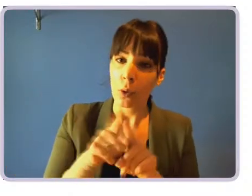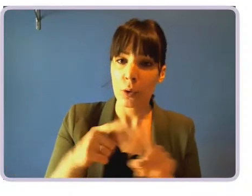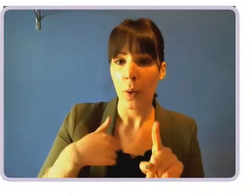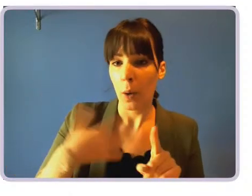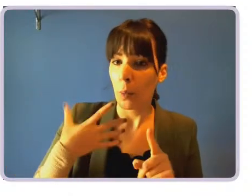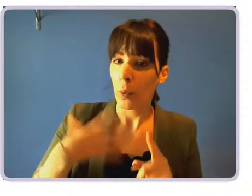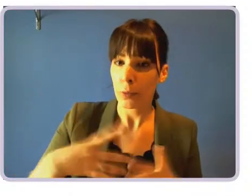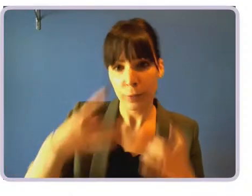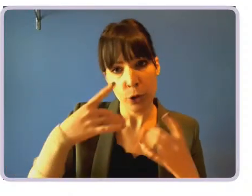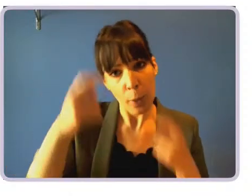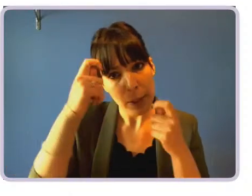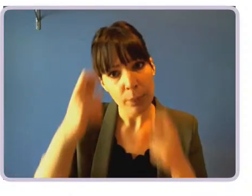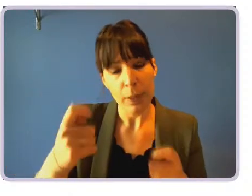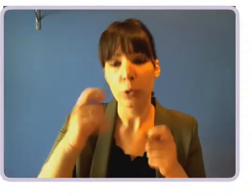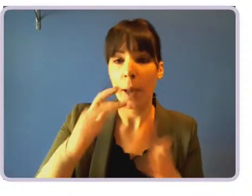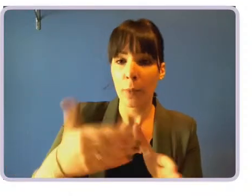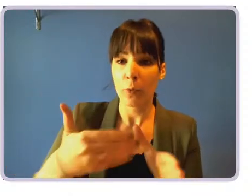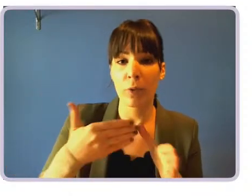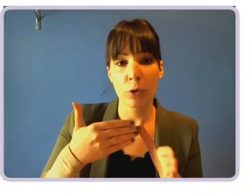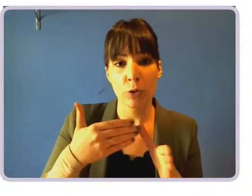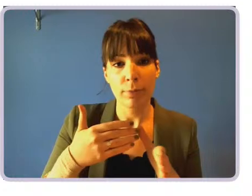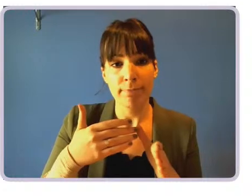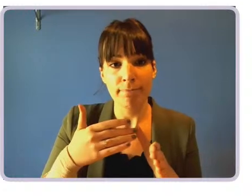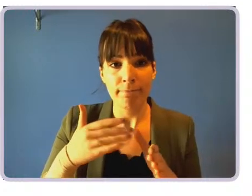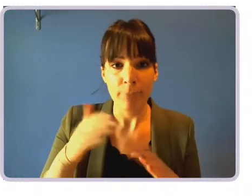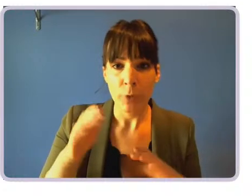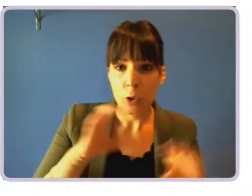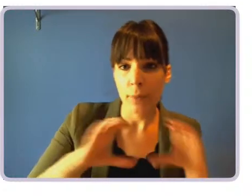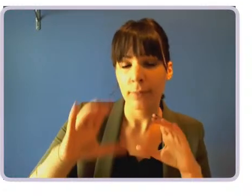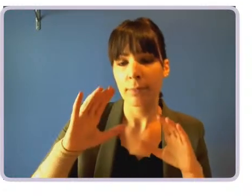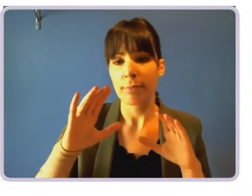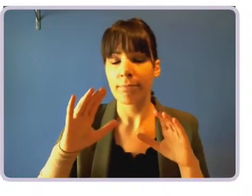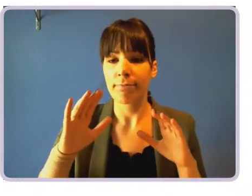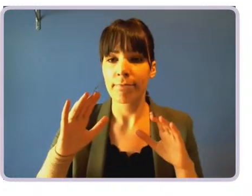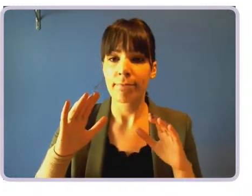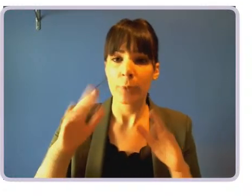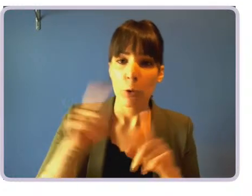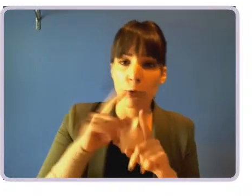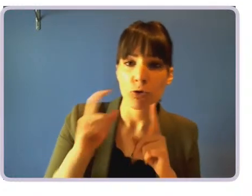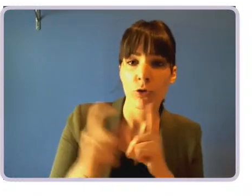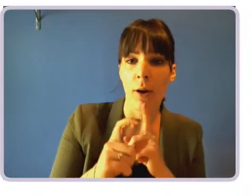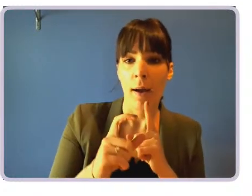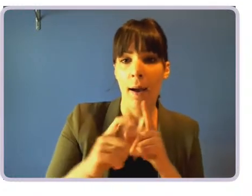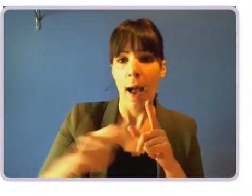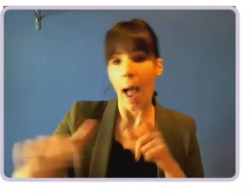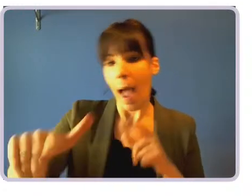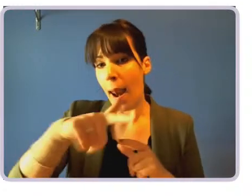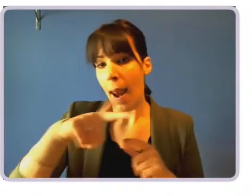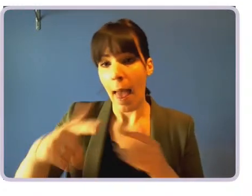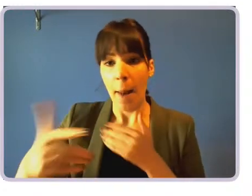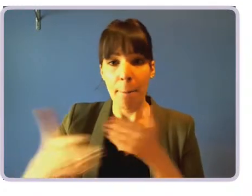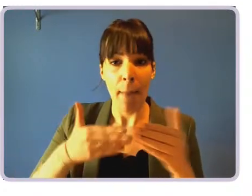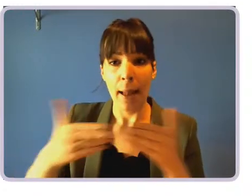Aboriginal science, culture and land management practices for which we still have so much to learn